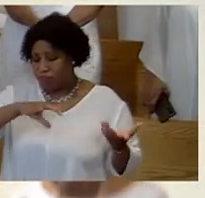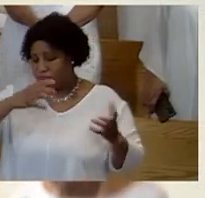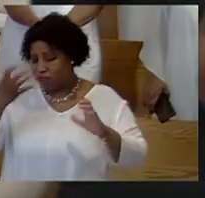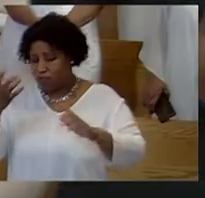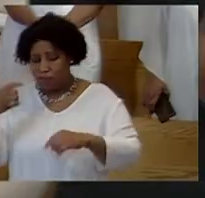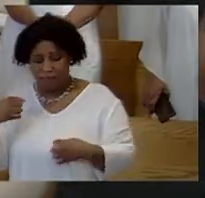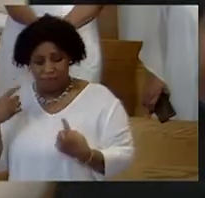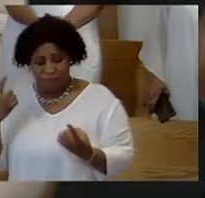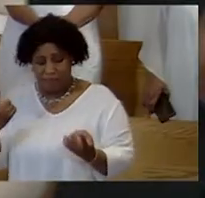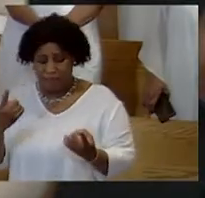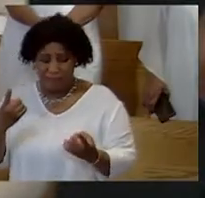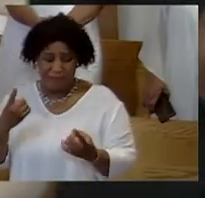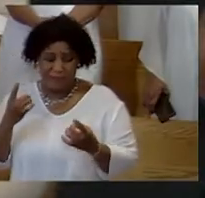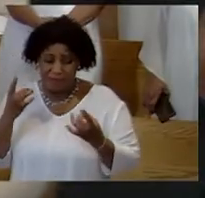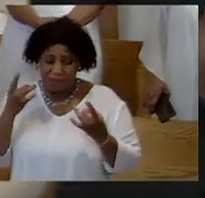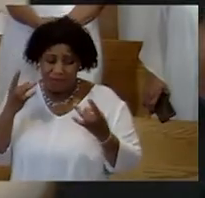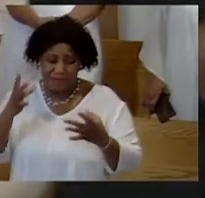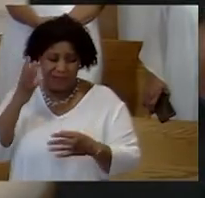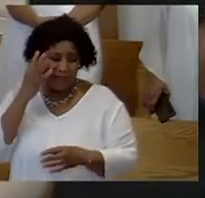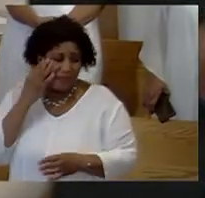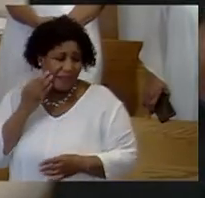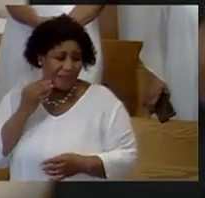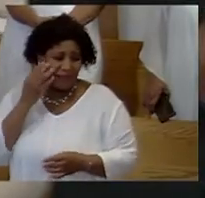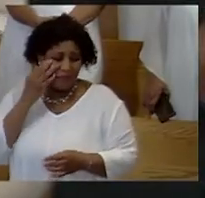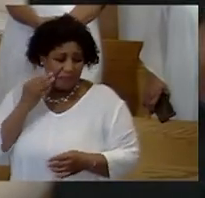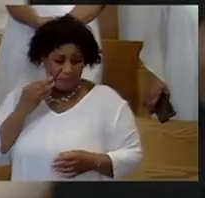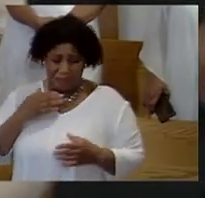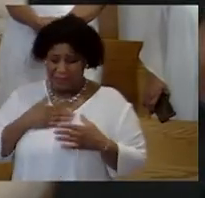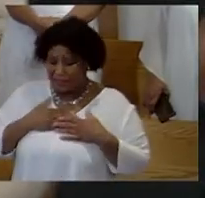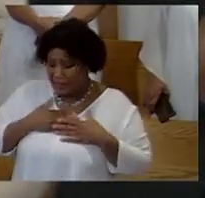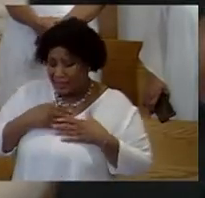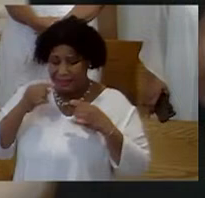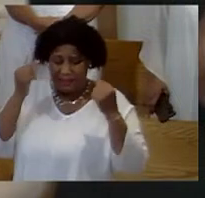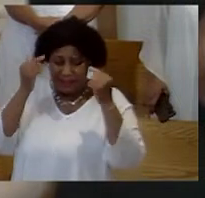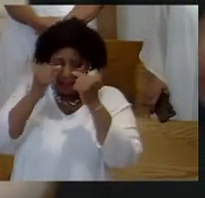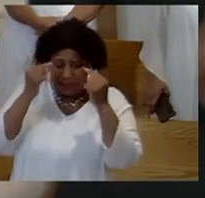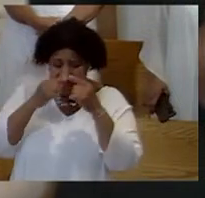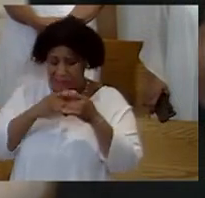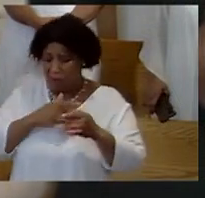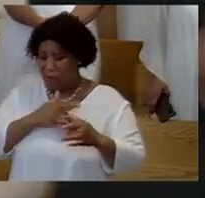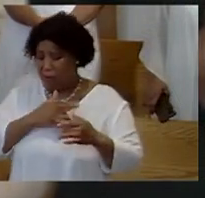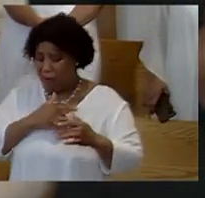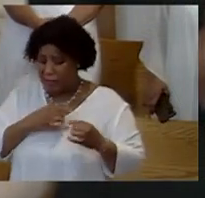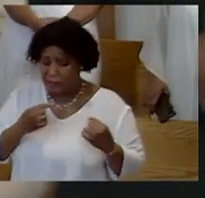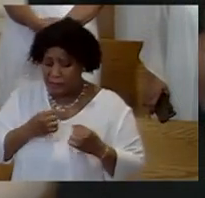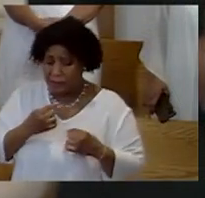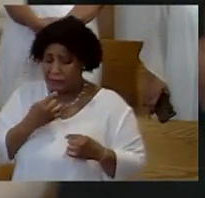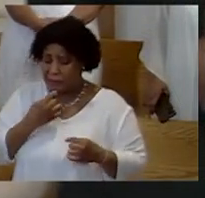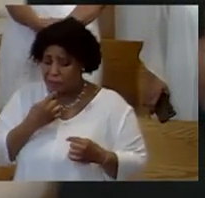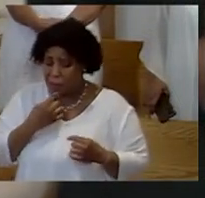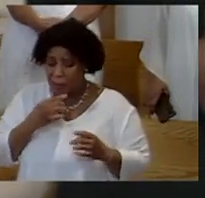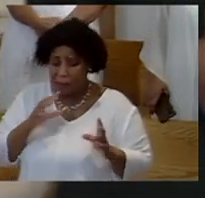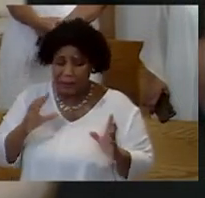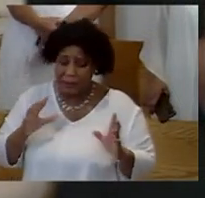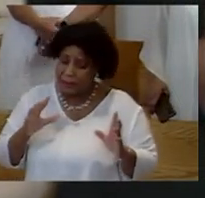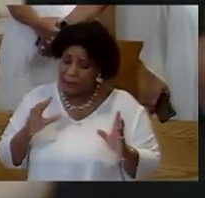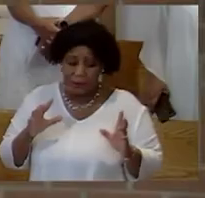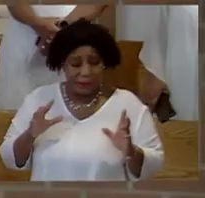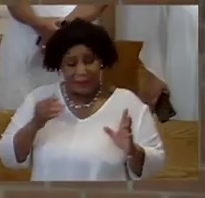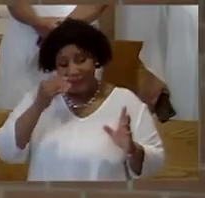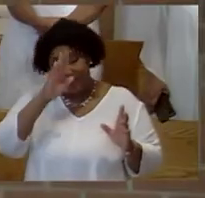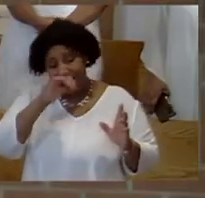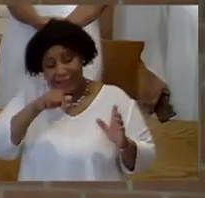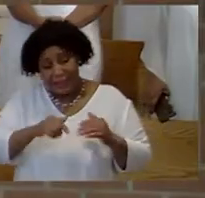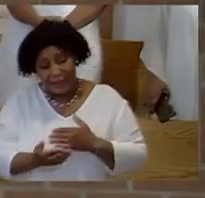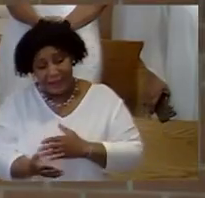gone through some tragedy. We have gone through some headaches, some heartaches, some disappointments. And God, on this